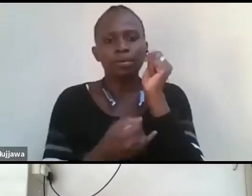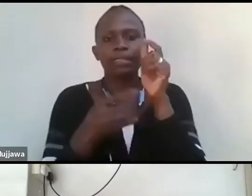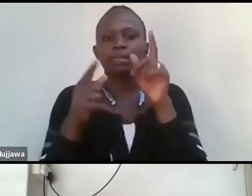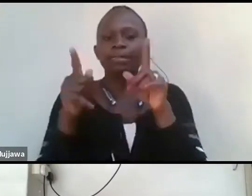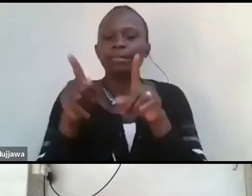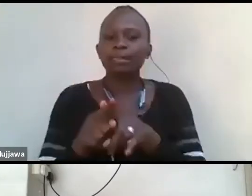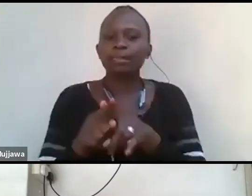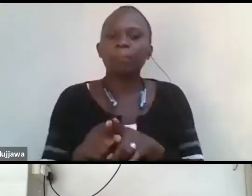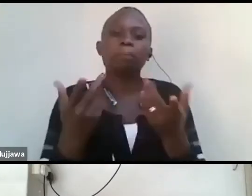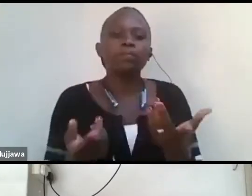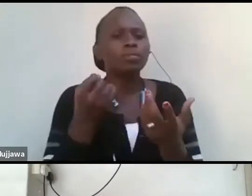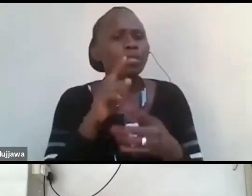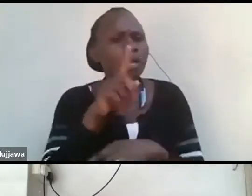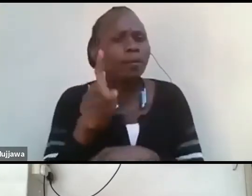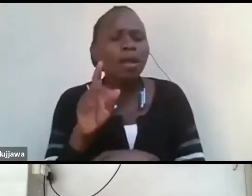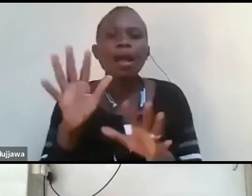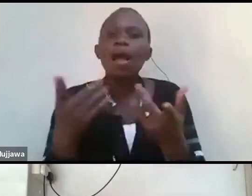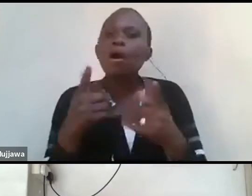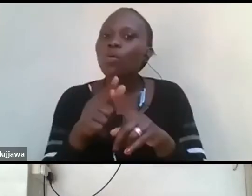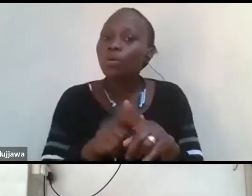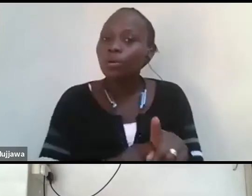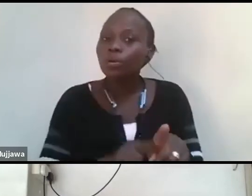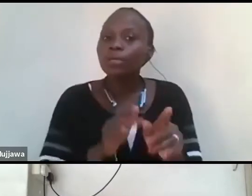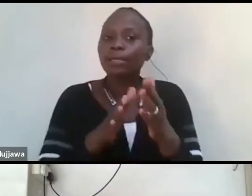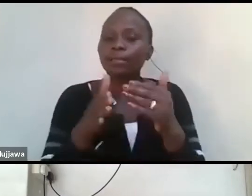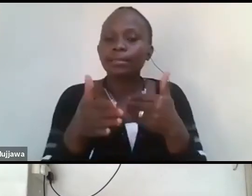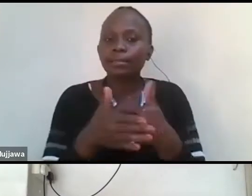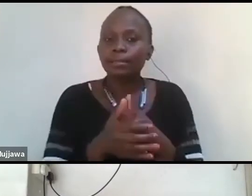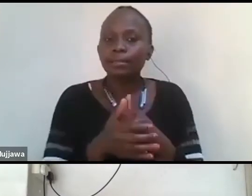mind me asking you, how long have you been at CCBA?